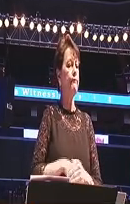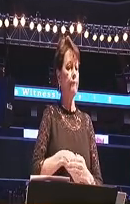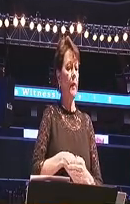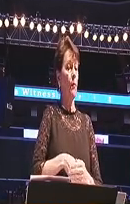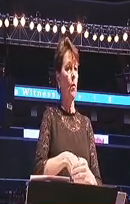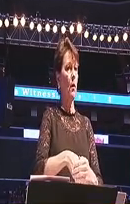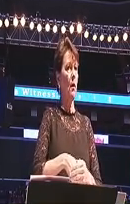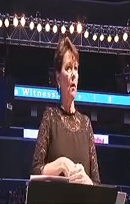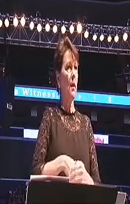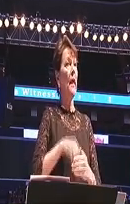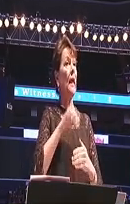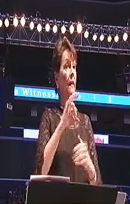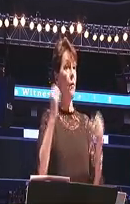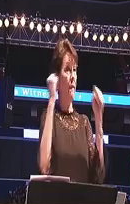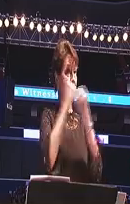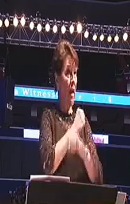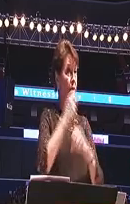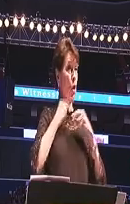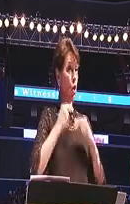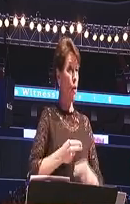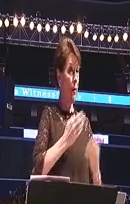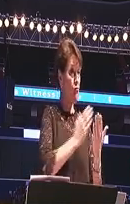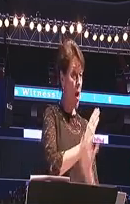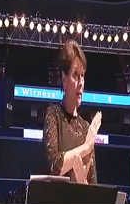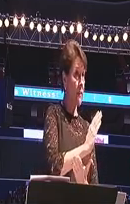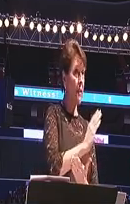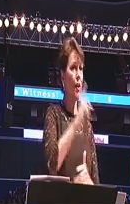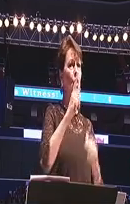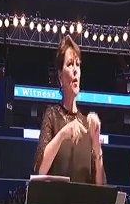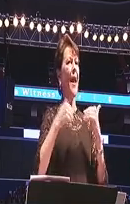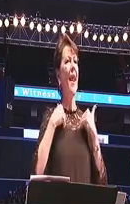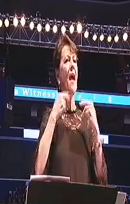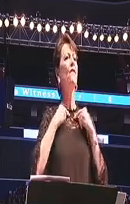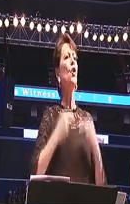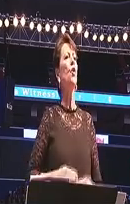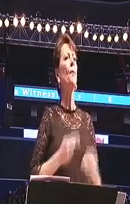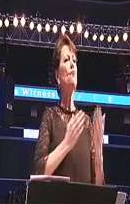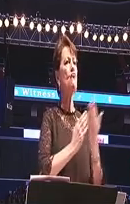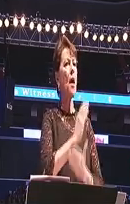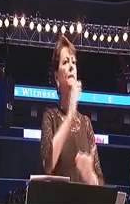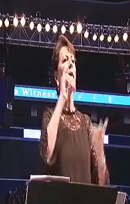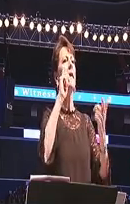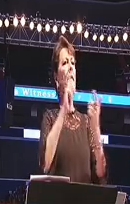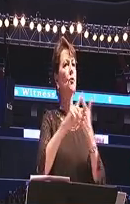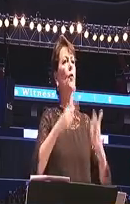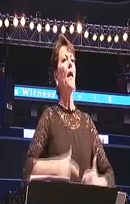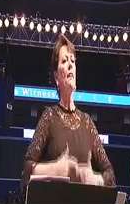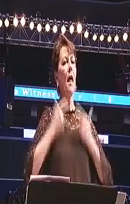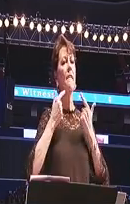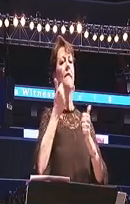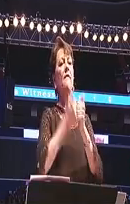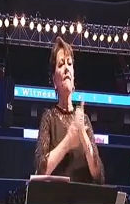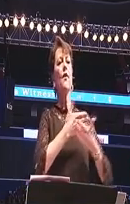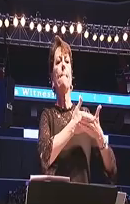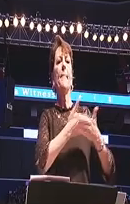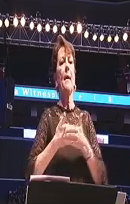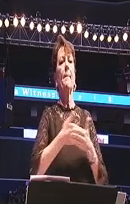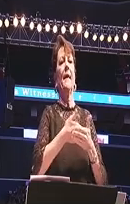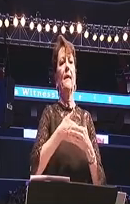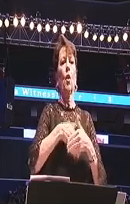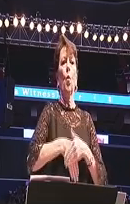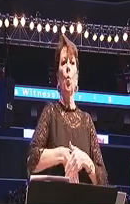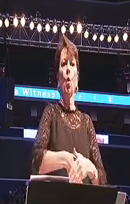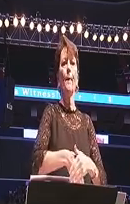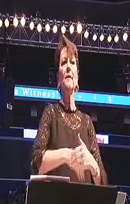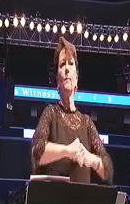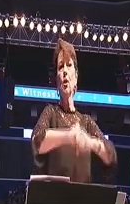for human rights, we cannot have human rights until the life of every baby in the womb is protected in